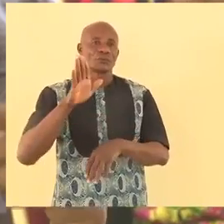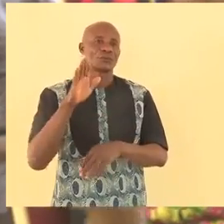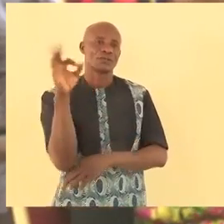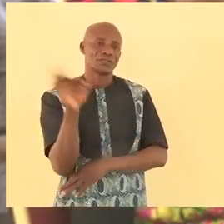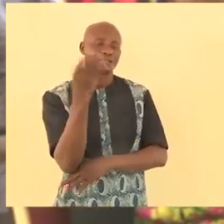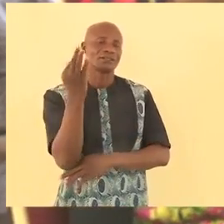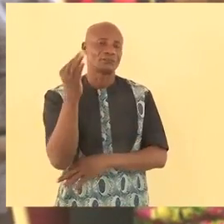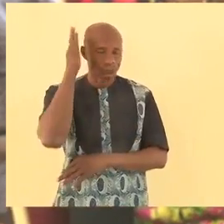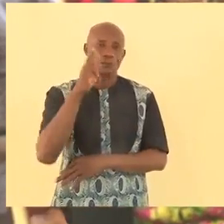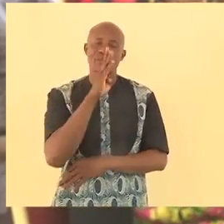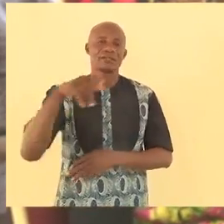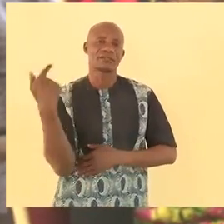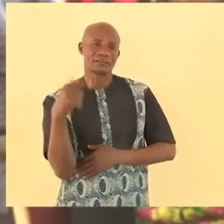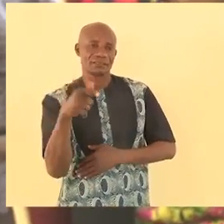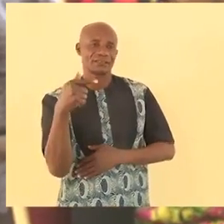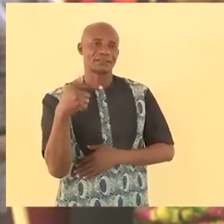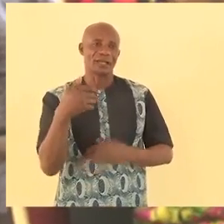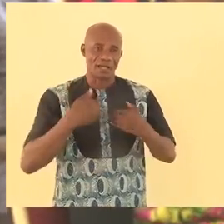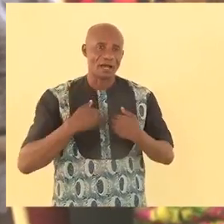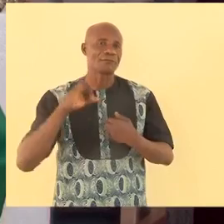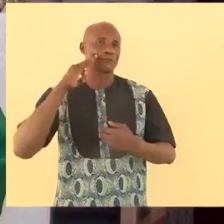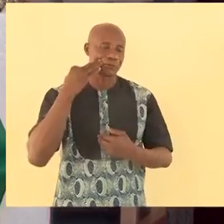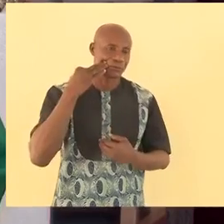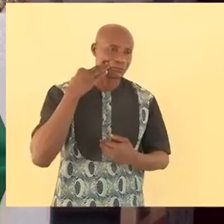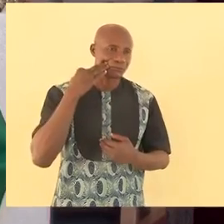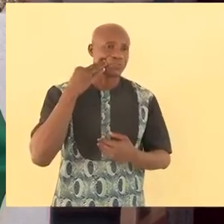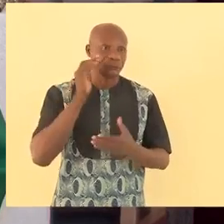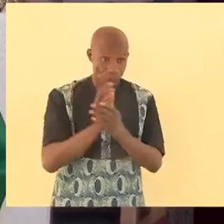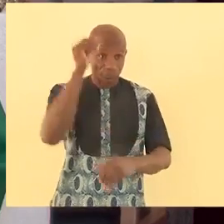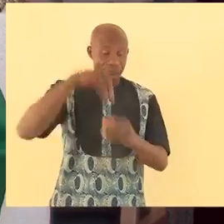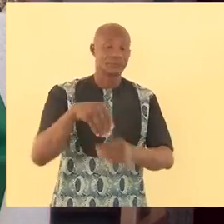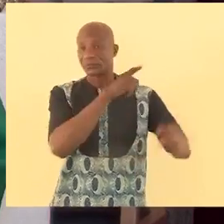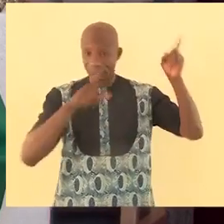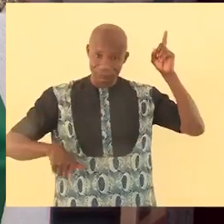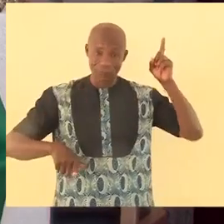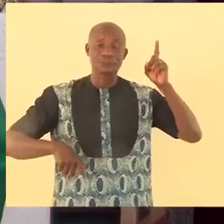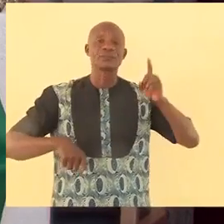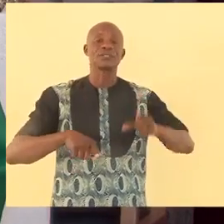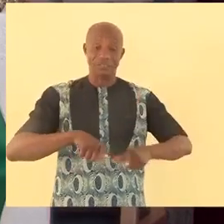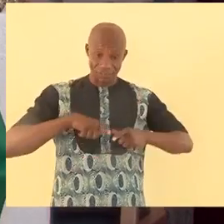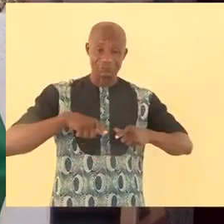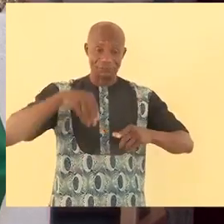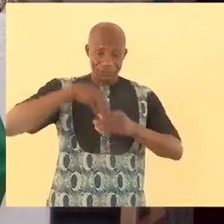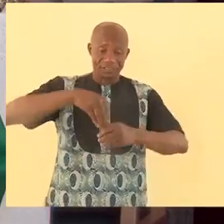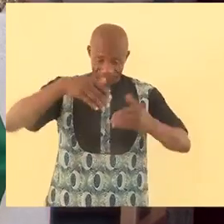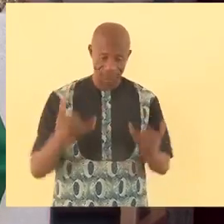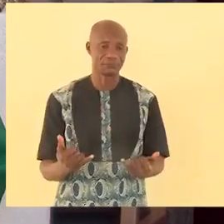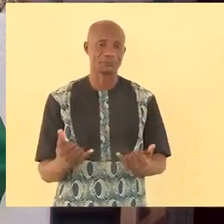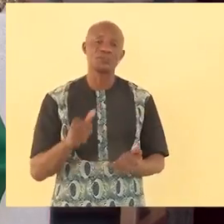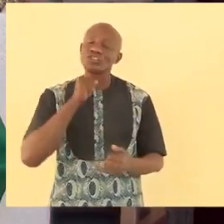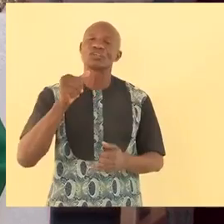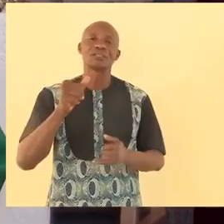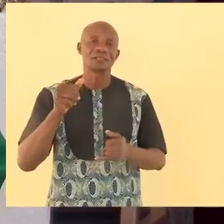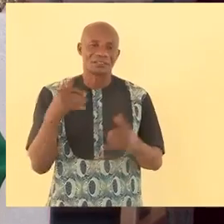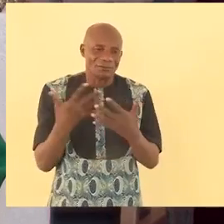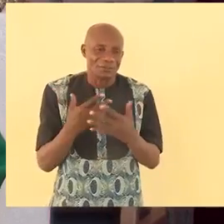leaves will always be green and you always bear fruit. Because the one who trusts in the Lord lives in the moment. Yes. He's not